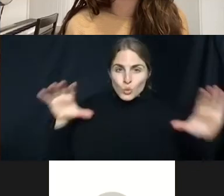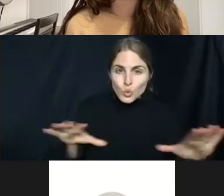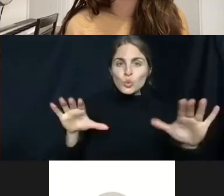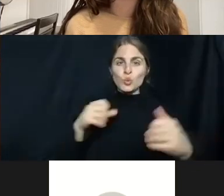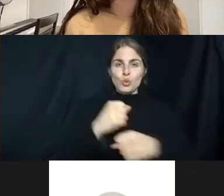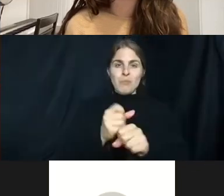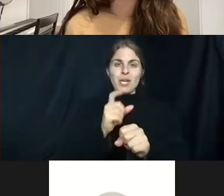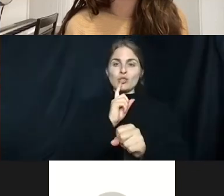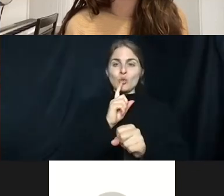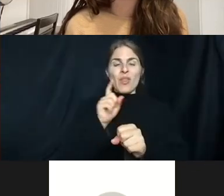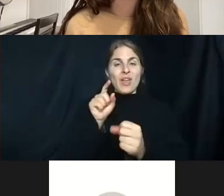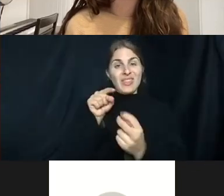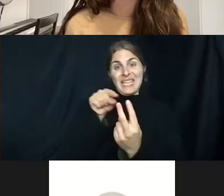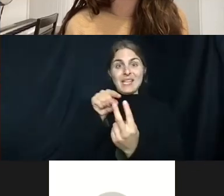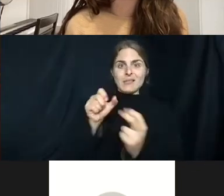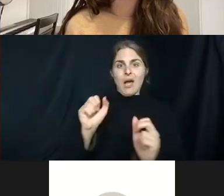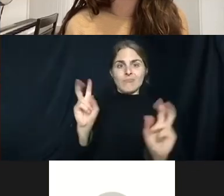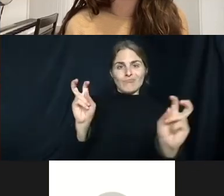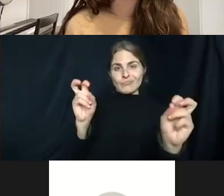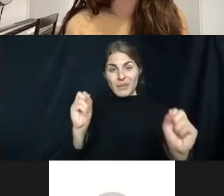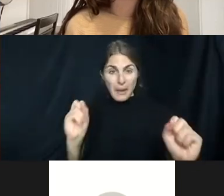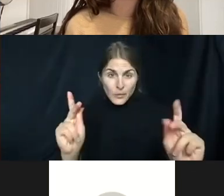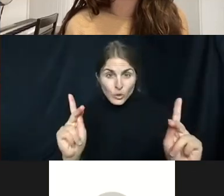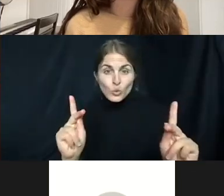those opportunities are